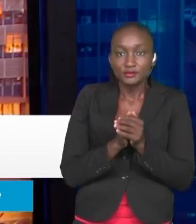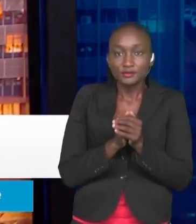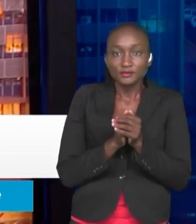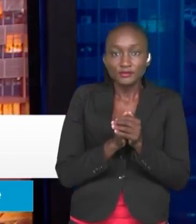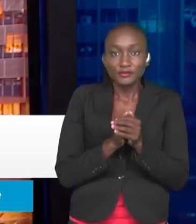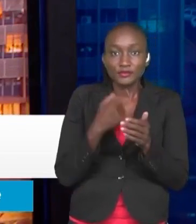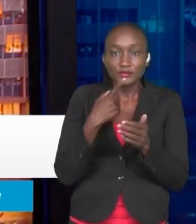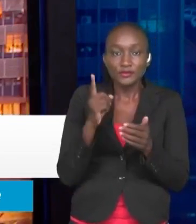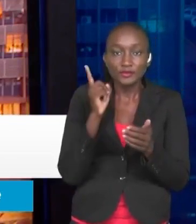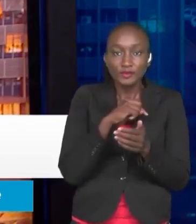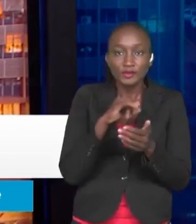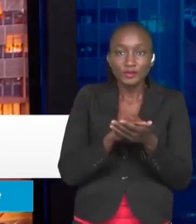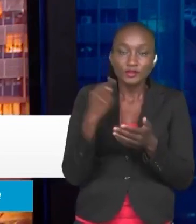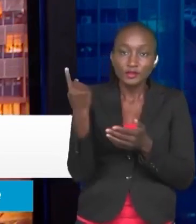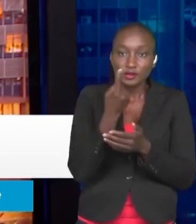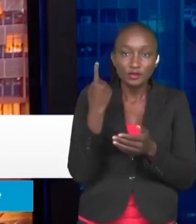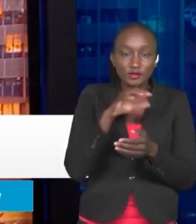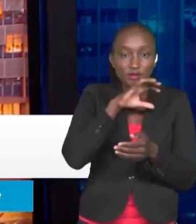provision does not say that it is only the boy